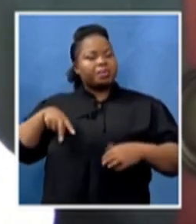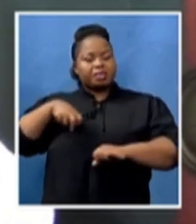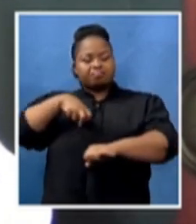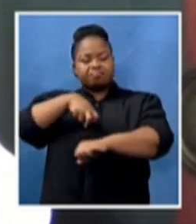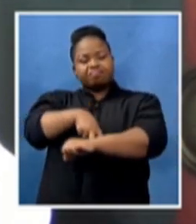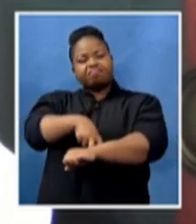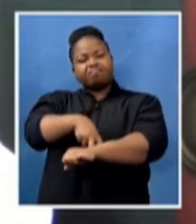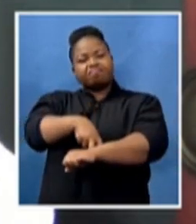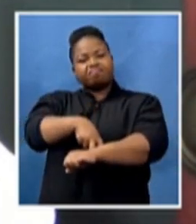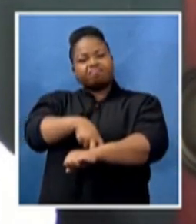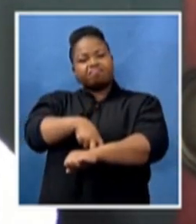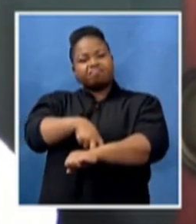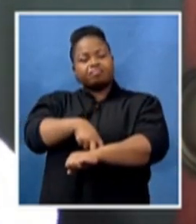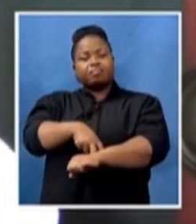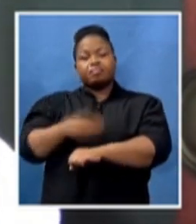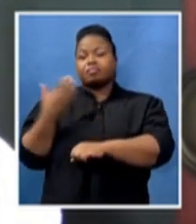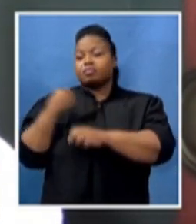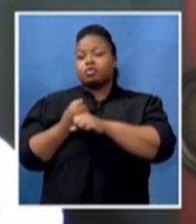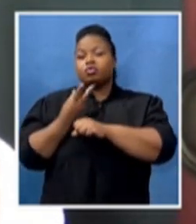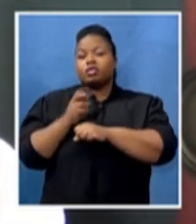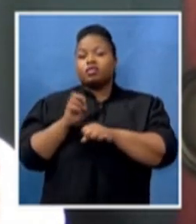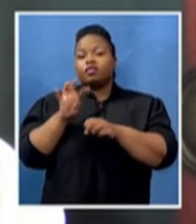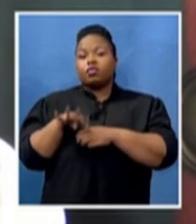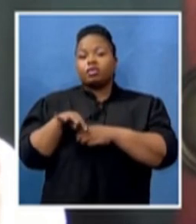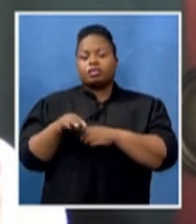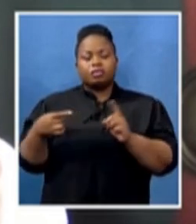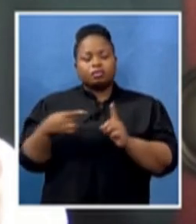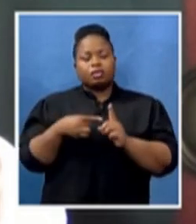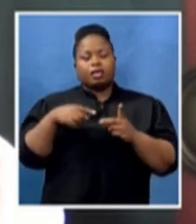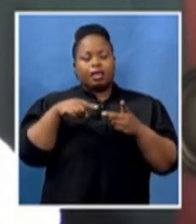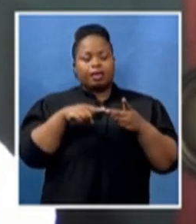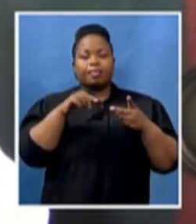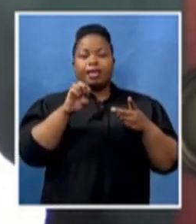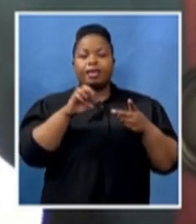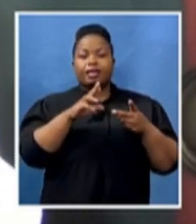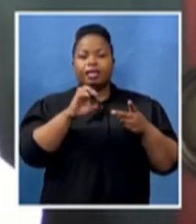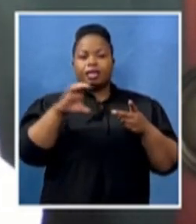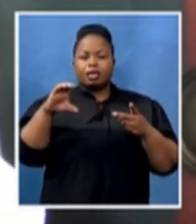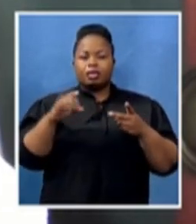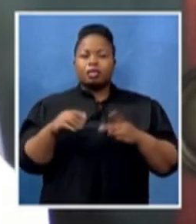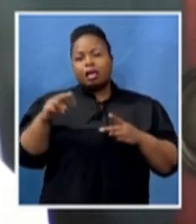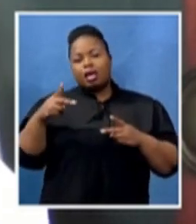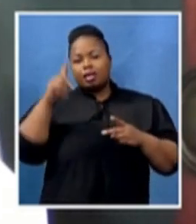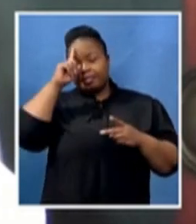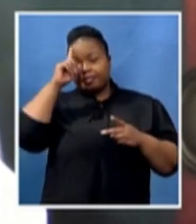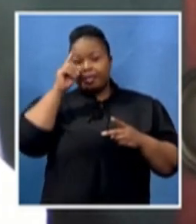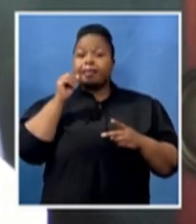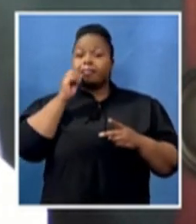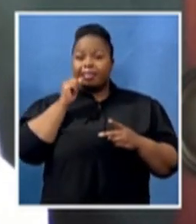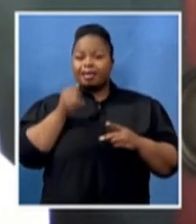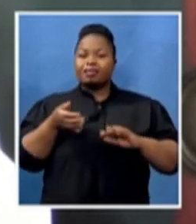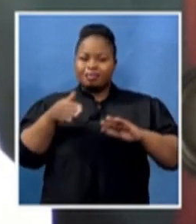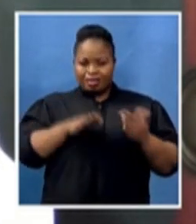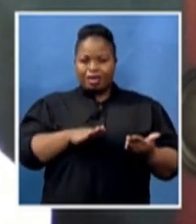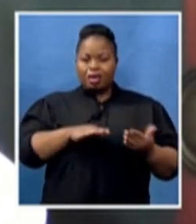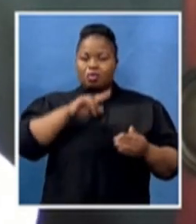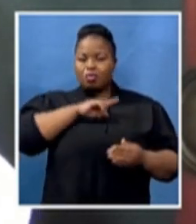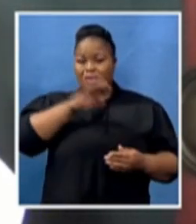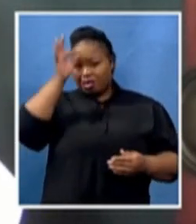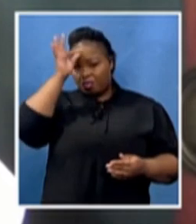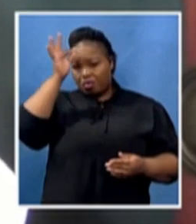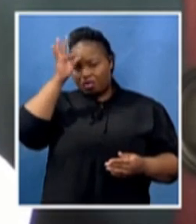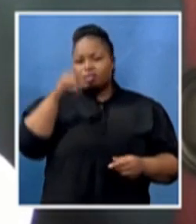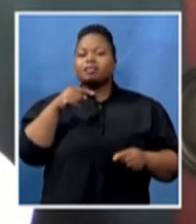Garner, another Black man, died at the hands of the police as he pleaded, "I can't breathe." Reverend